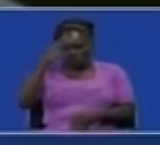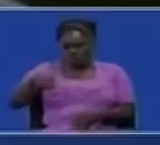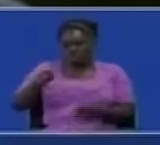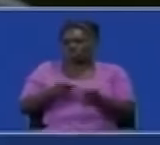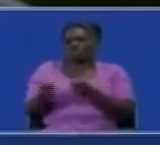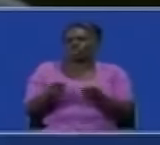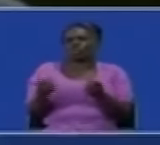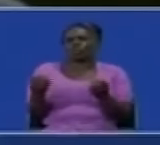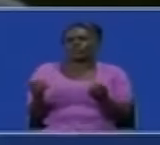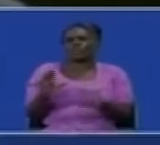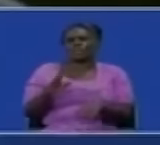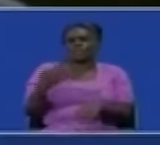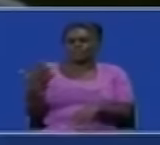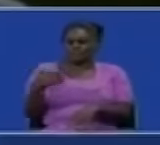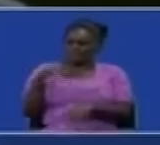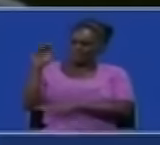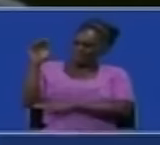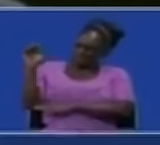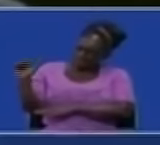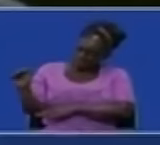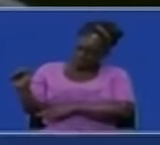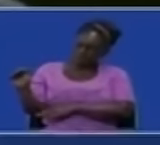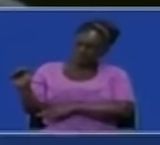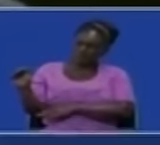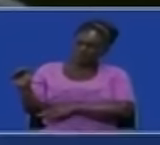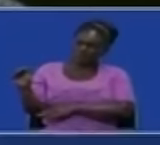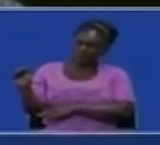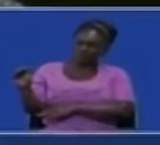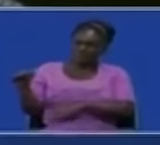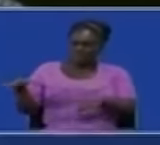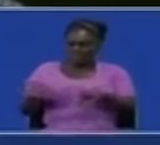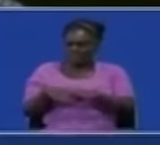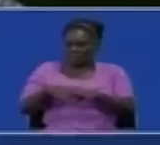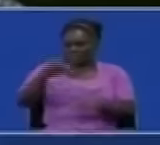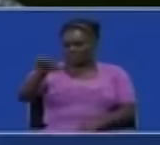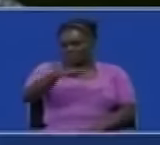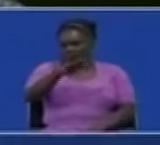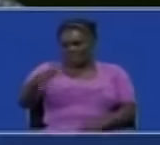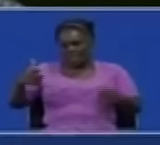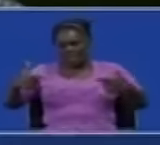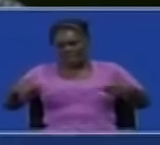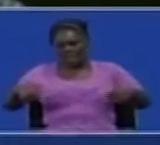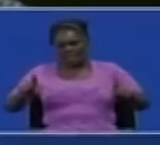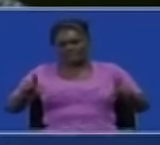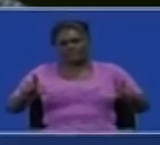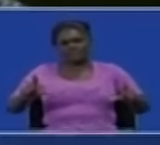nation. My request to our members of parliament is, let's